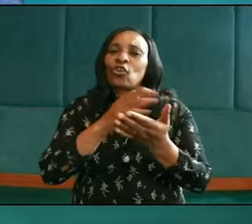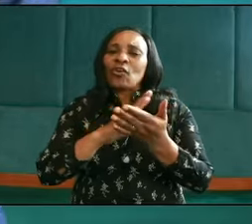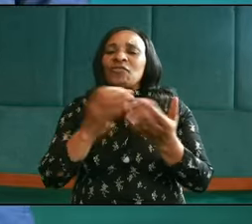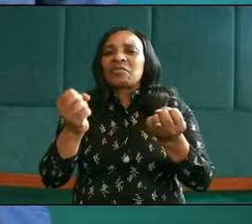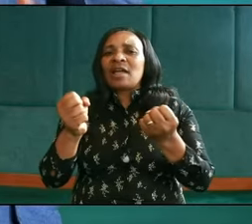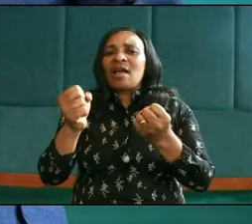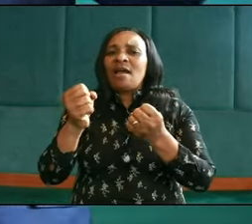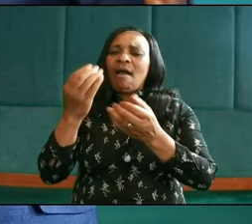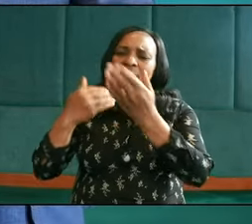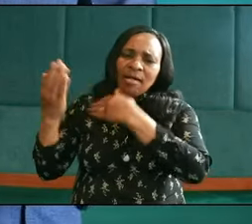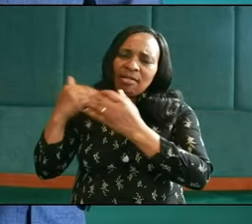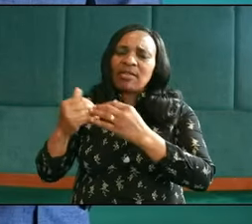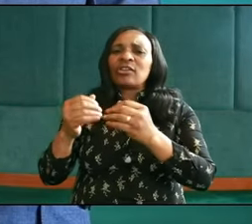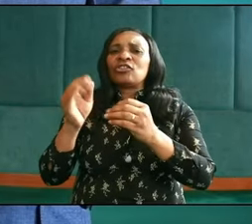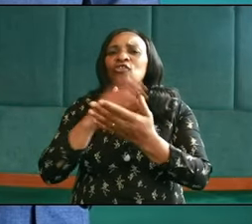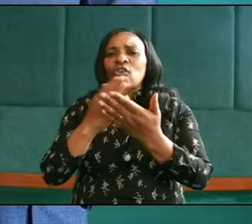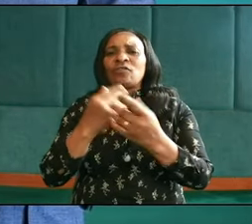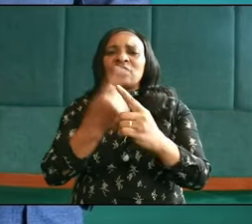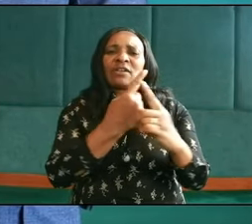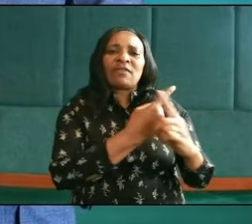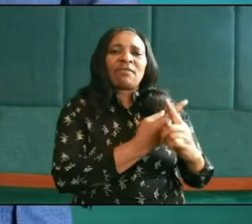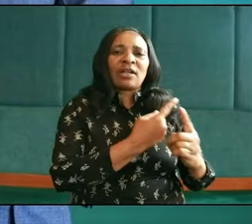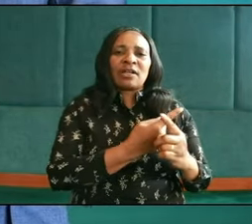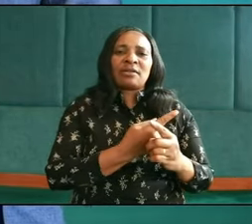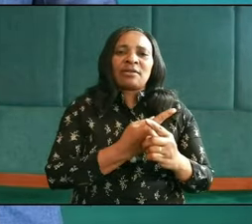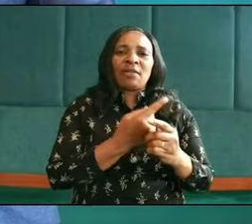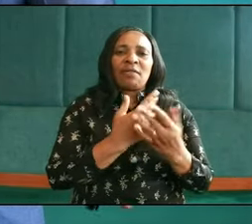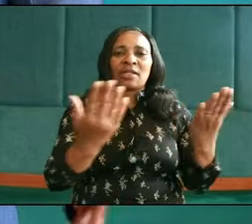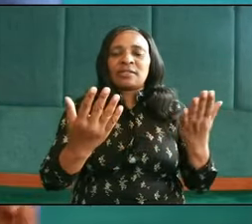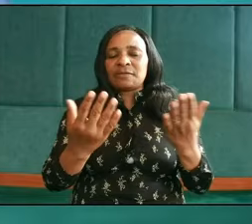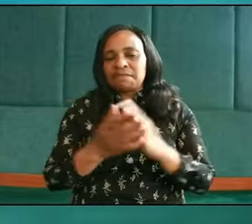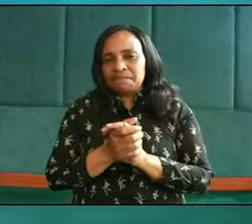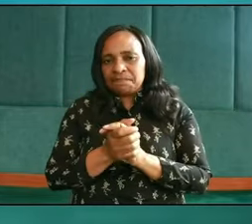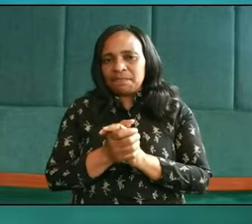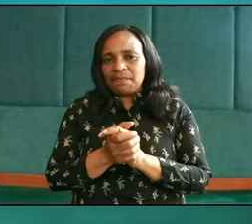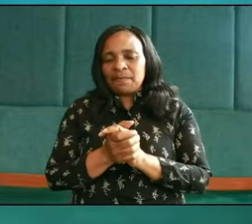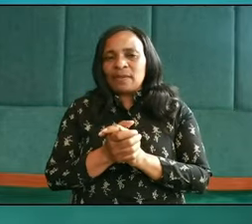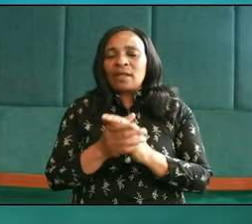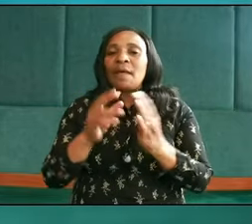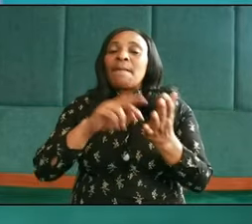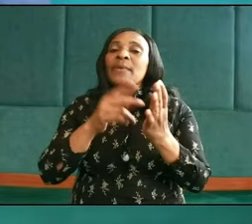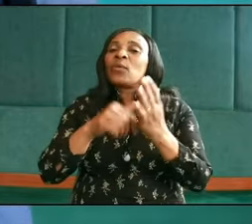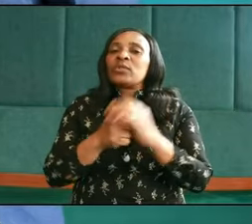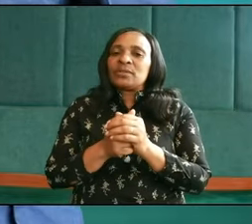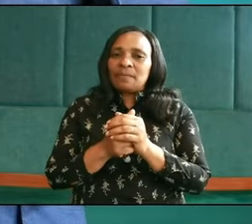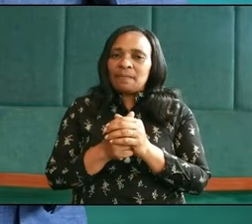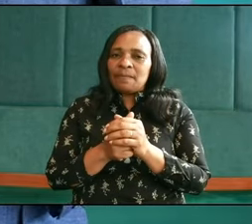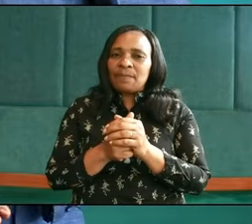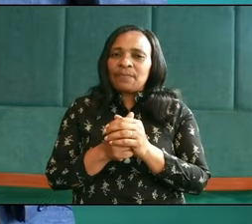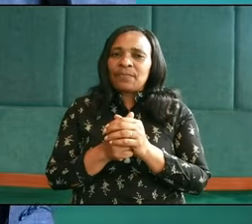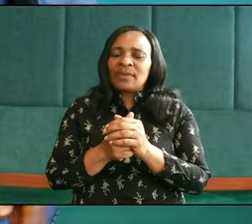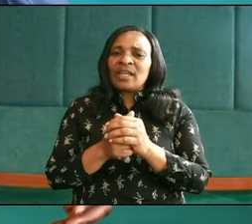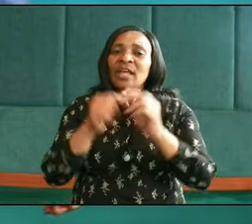of ascents, song of steps, pilgrimage song. What it means that